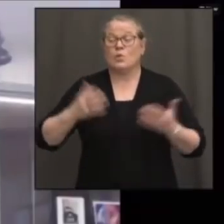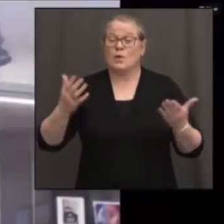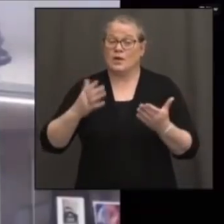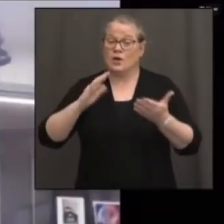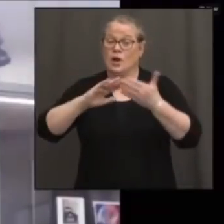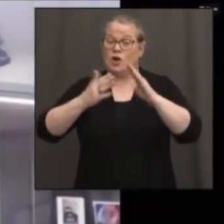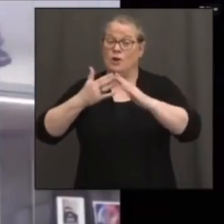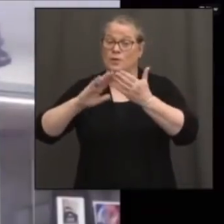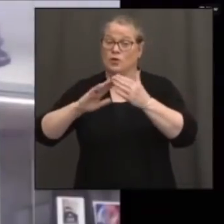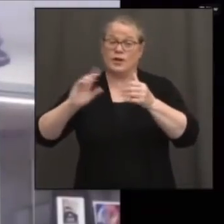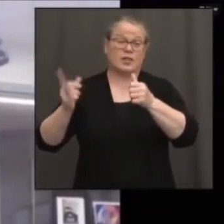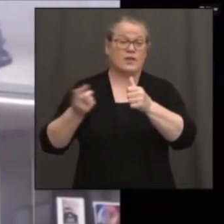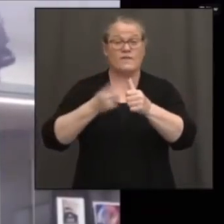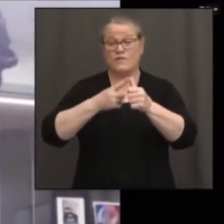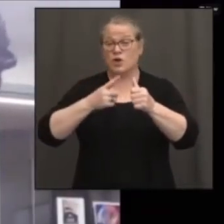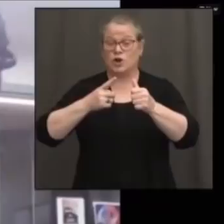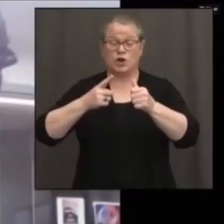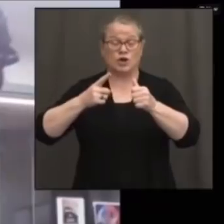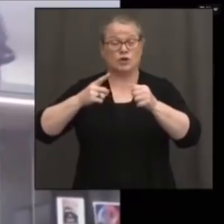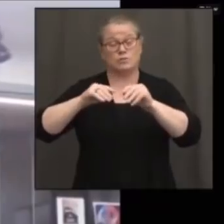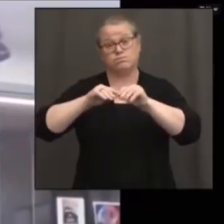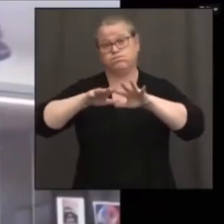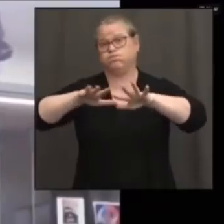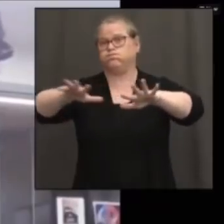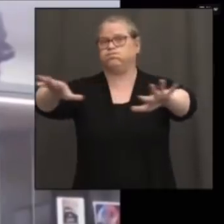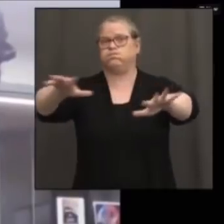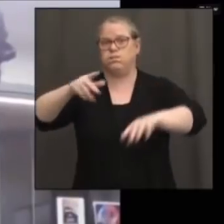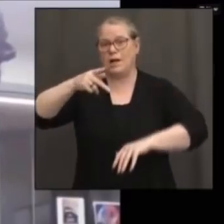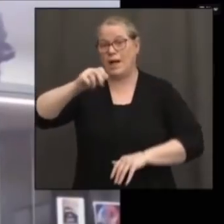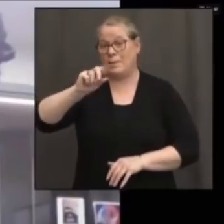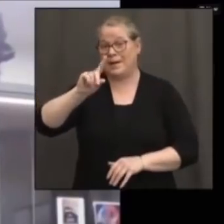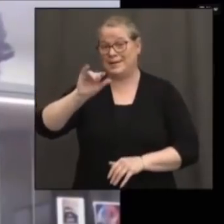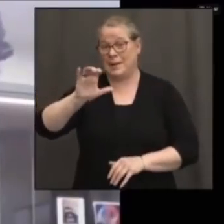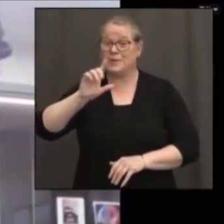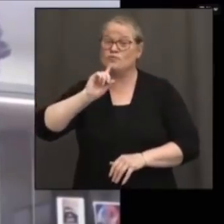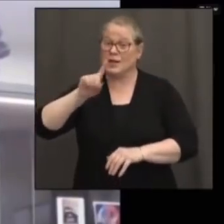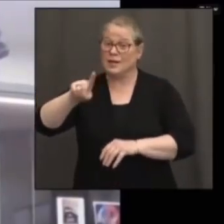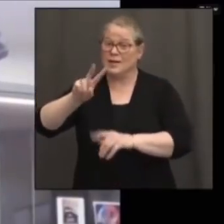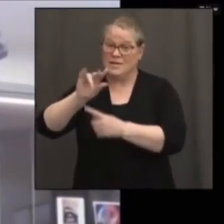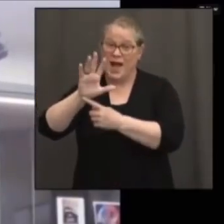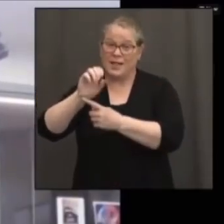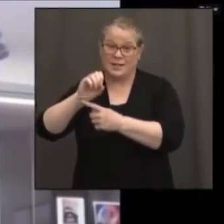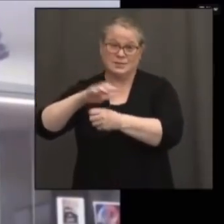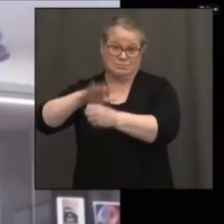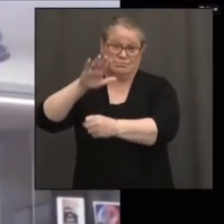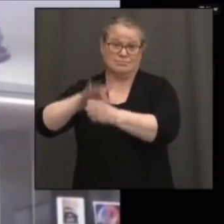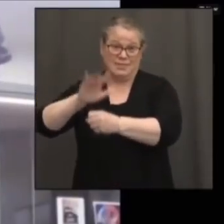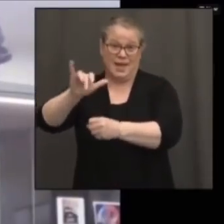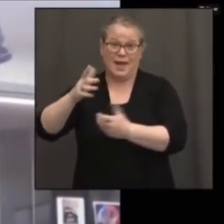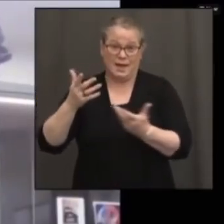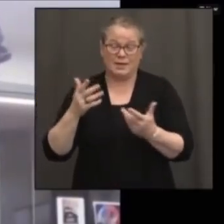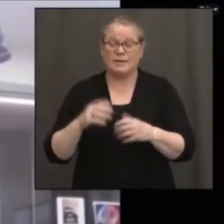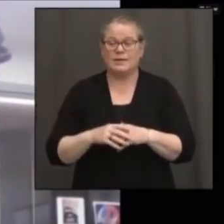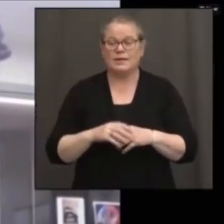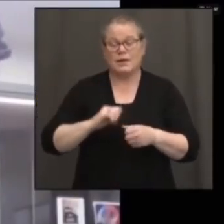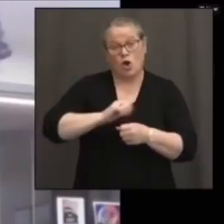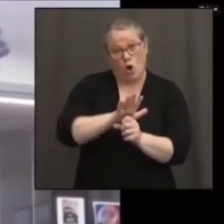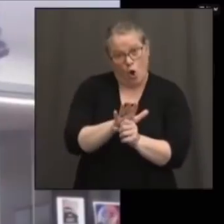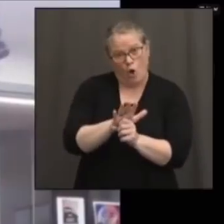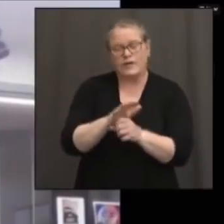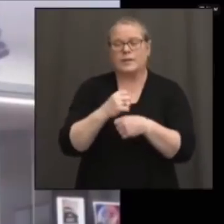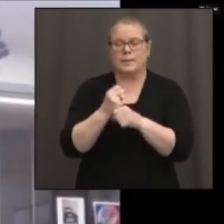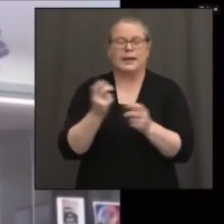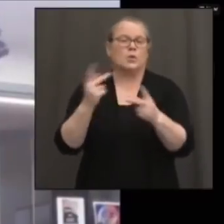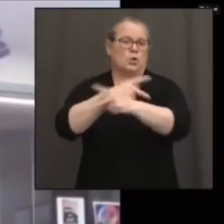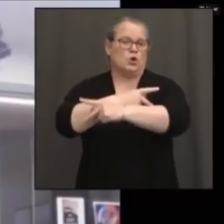highlighted the impact that we're feeling due to poverty, lack of policies